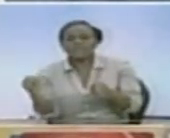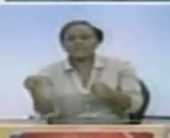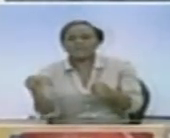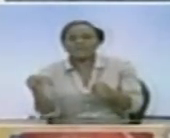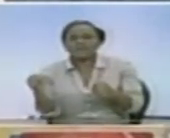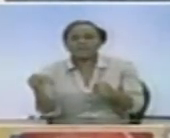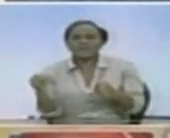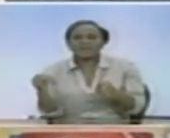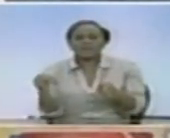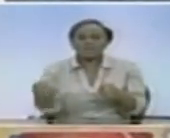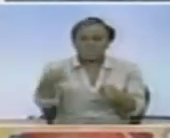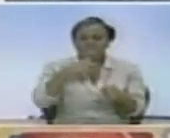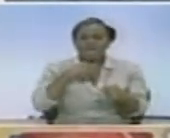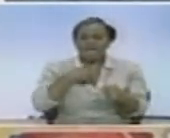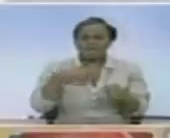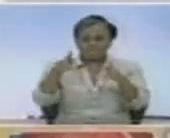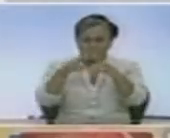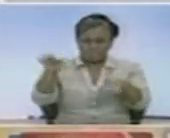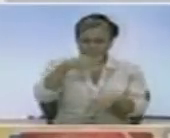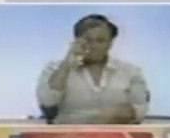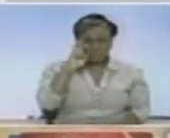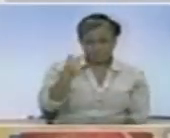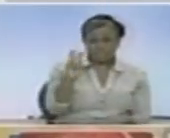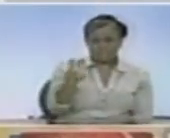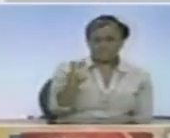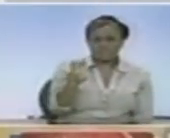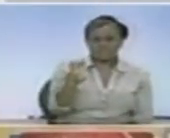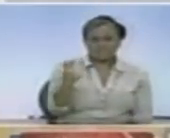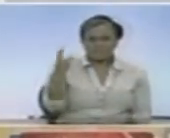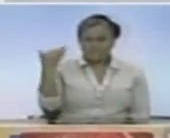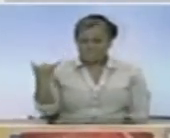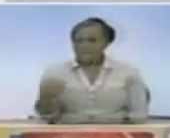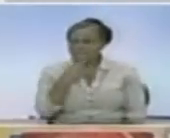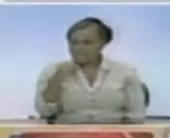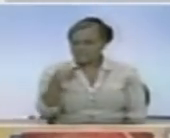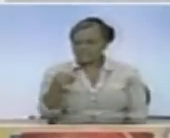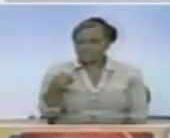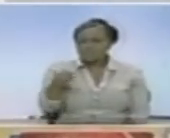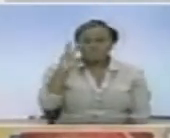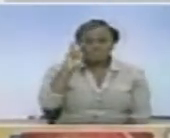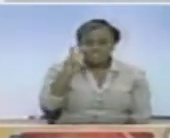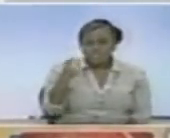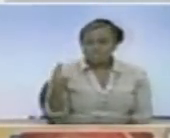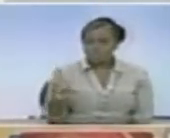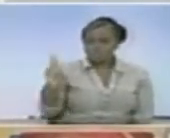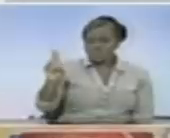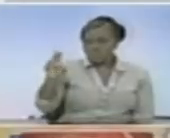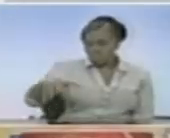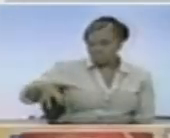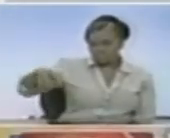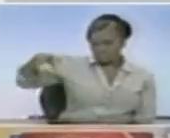people who are elected? Now, you saw this young man grow up, didn't you? You saw the president grow up. Oh, yeah,